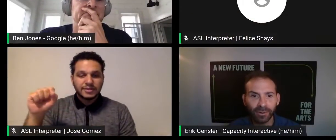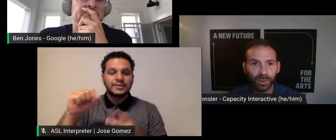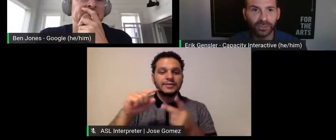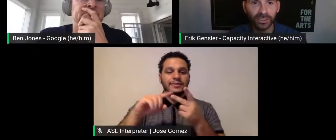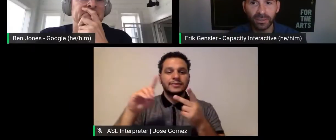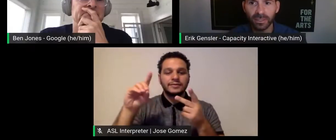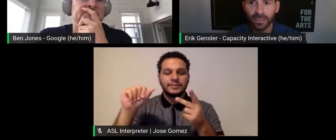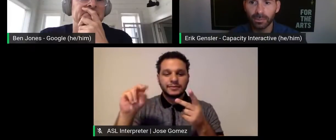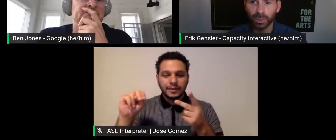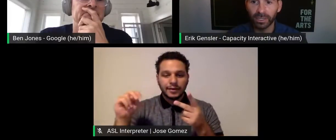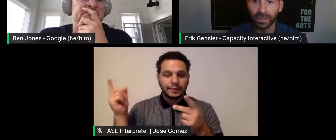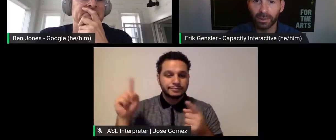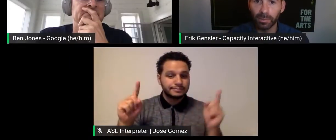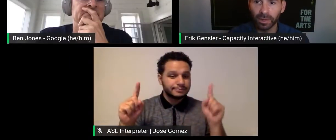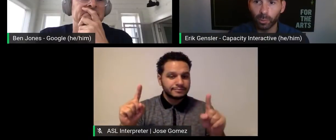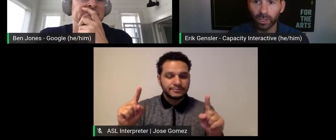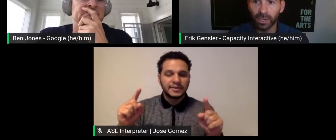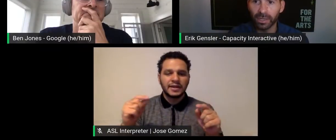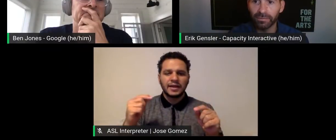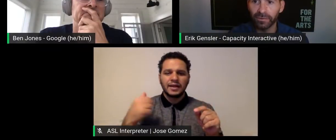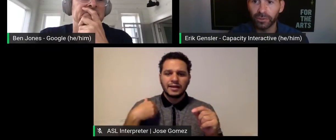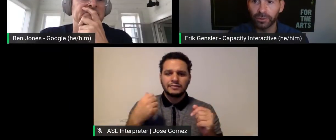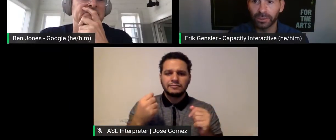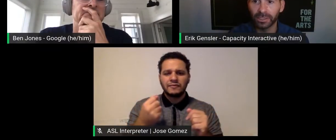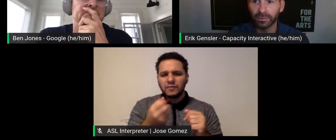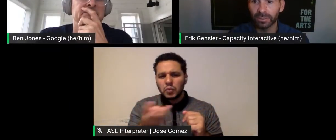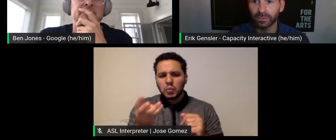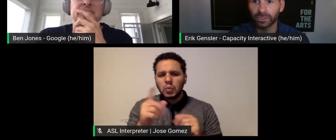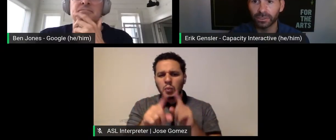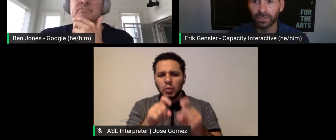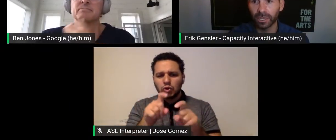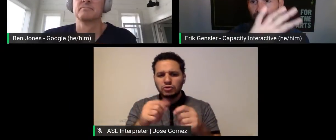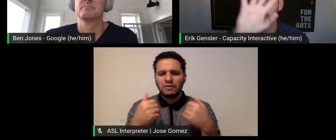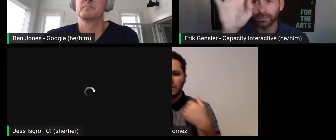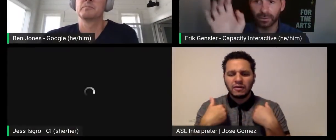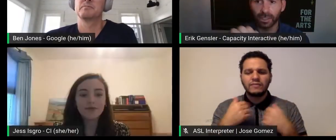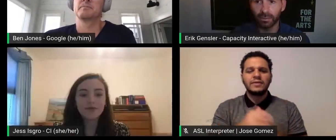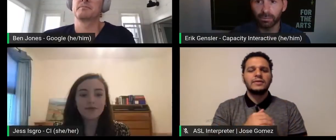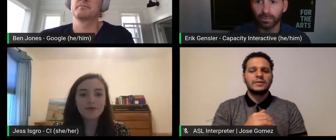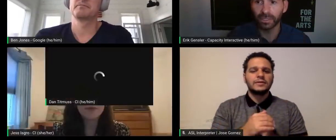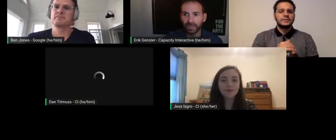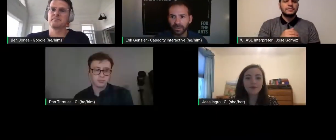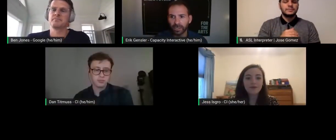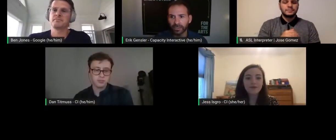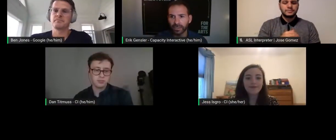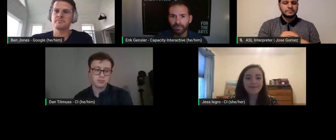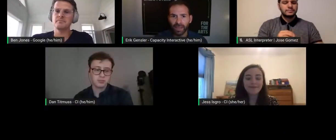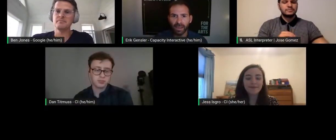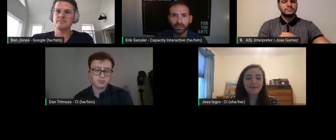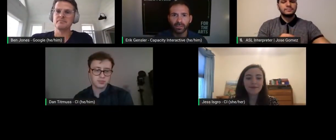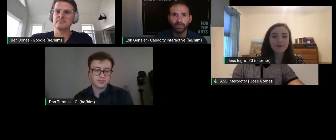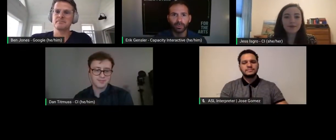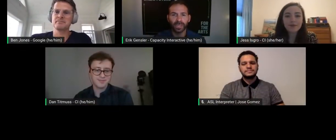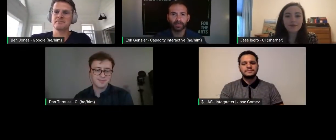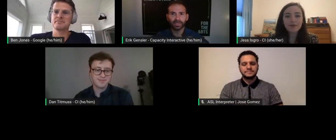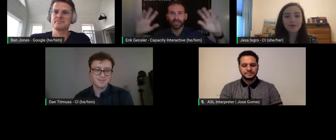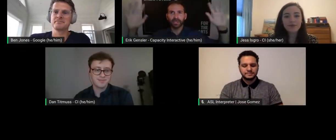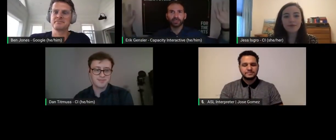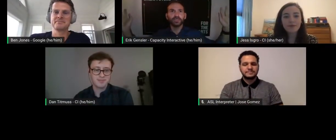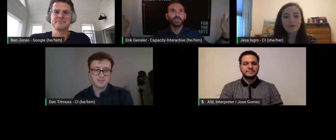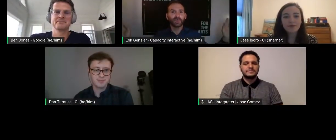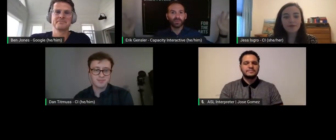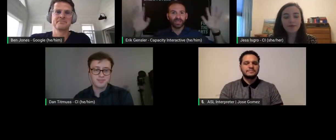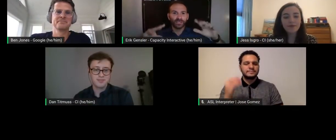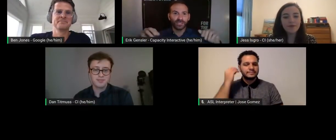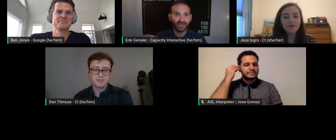ton of time for questions, but there were a few, and that was such a great I just love how boot camp can